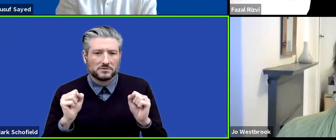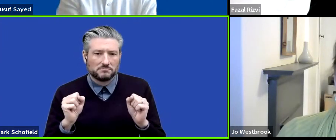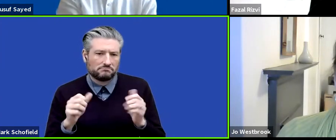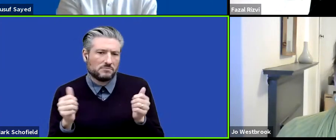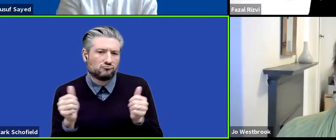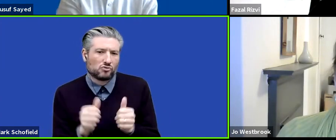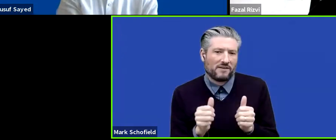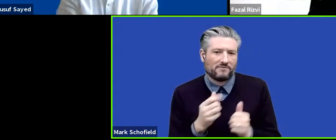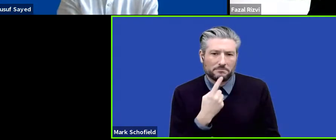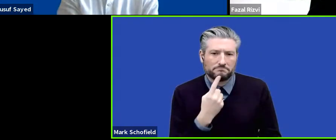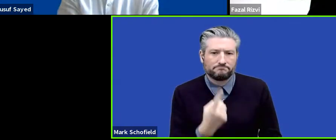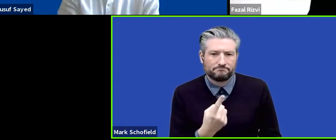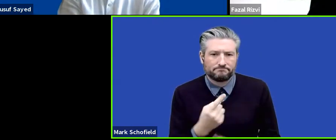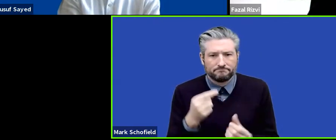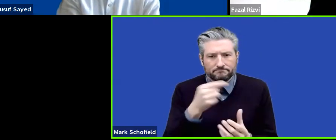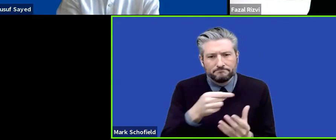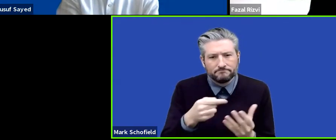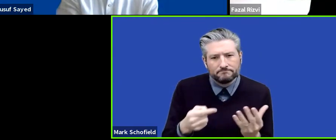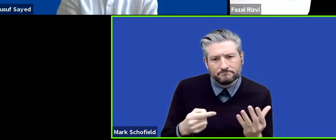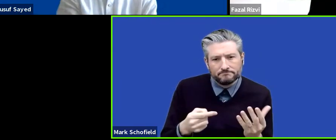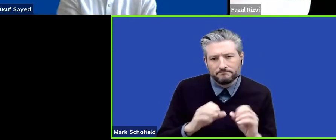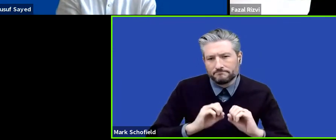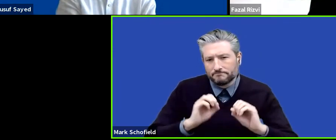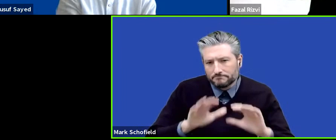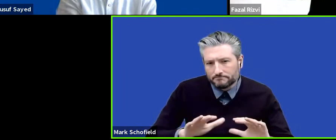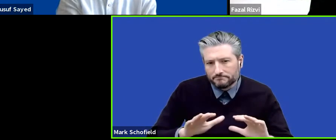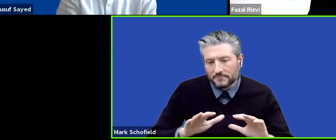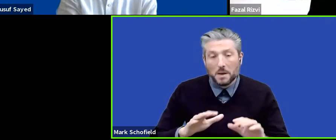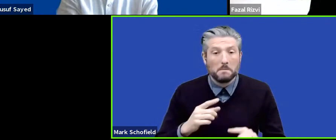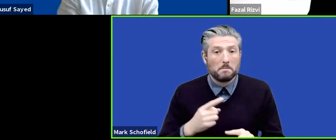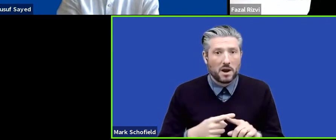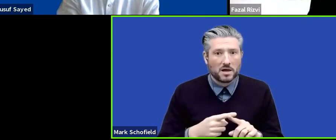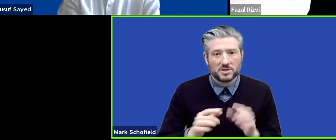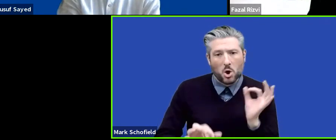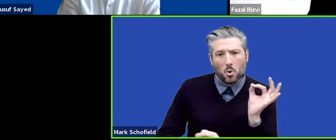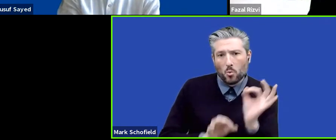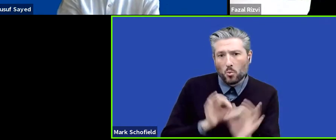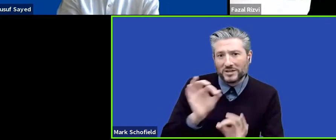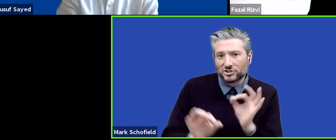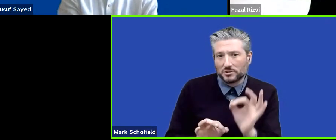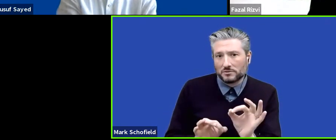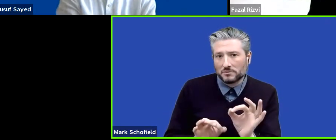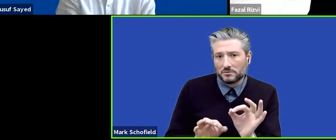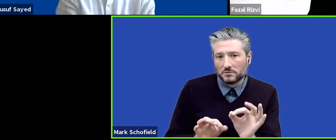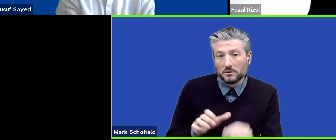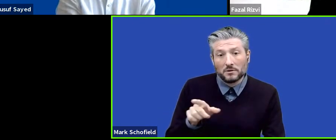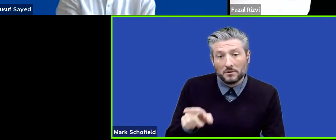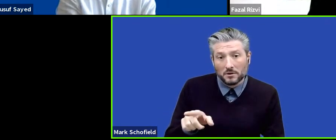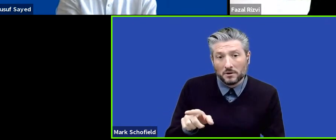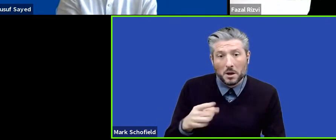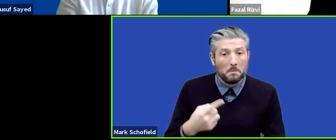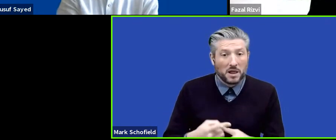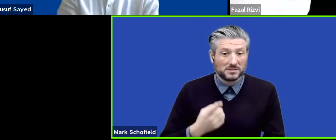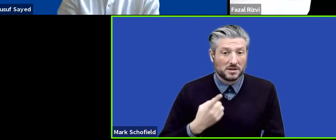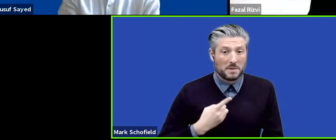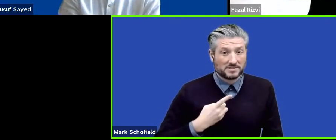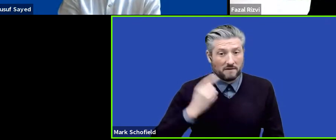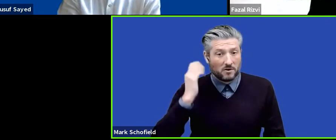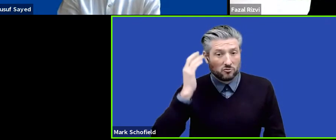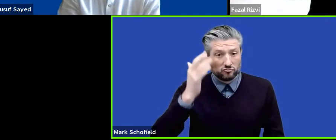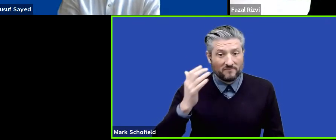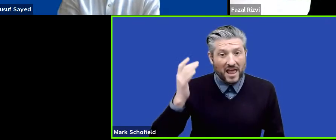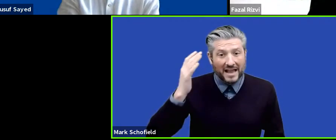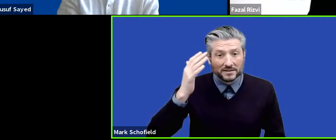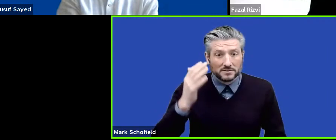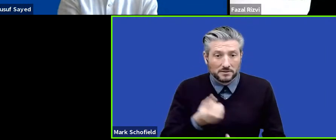and pose a series of provocations and questions and issues for Fazal and I both to reflect on and to